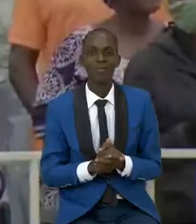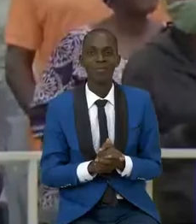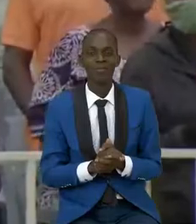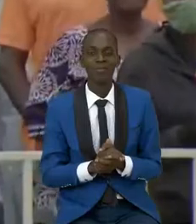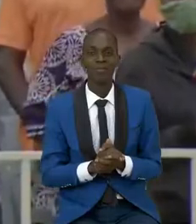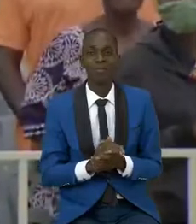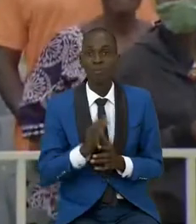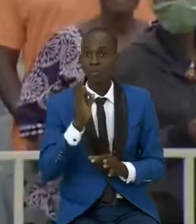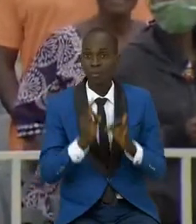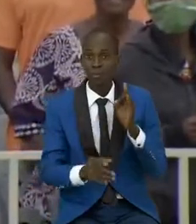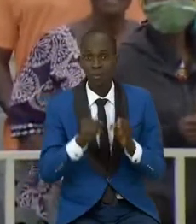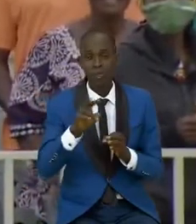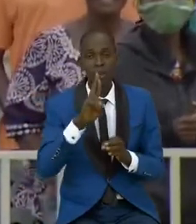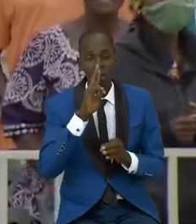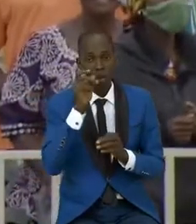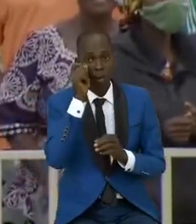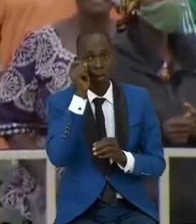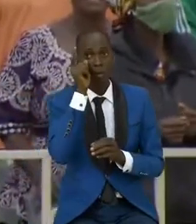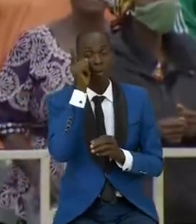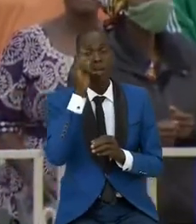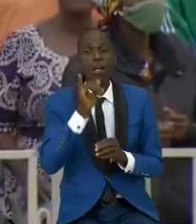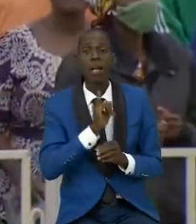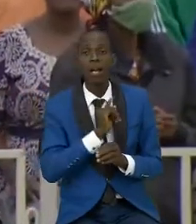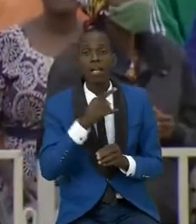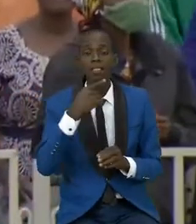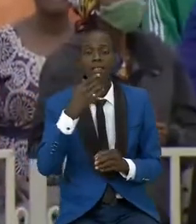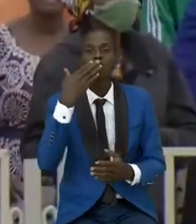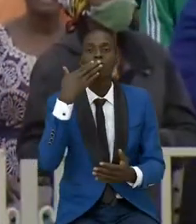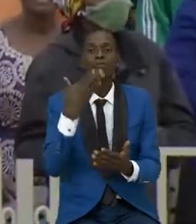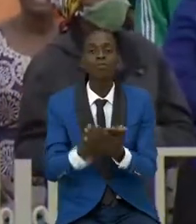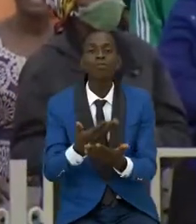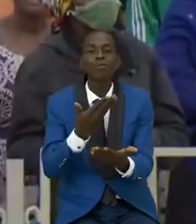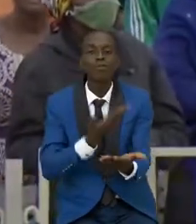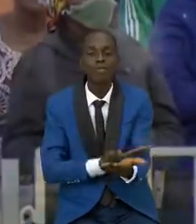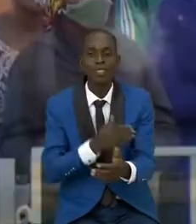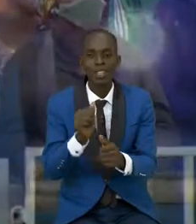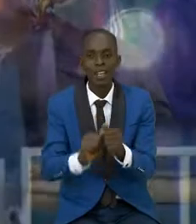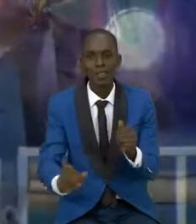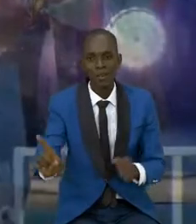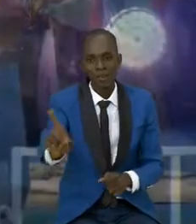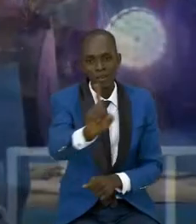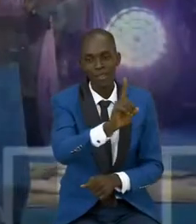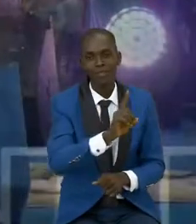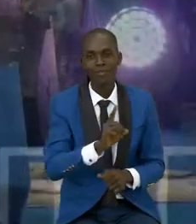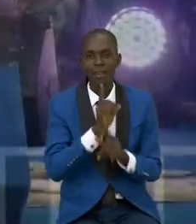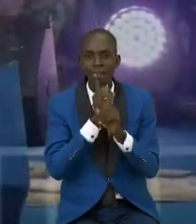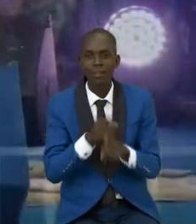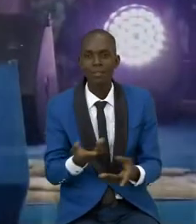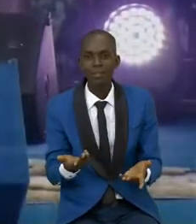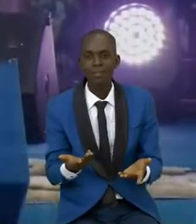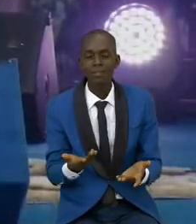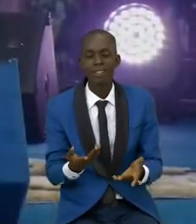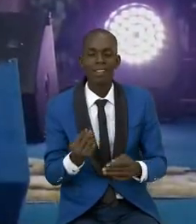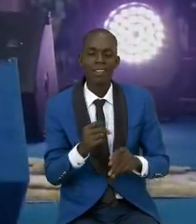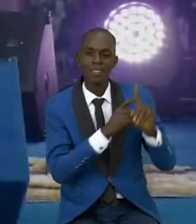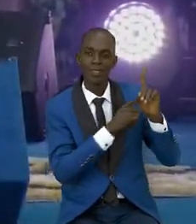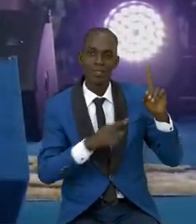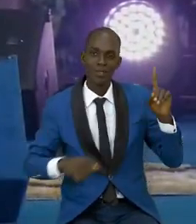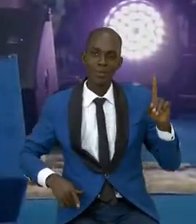If you are awake, I say good morning, everyone. And the Lord impacts